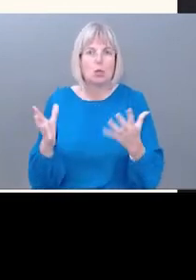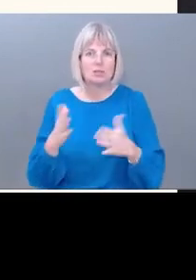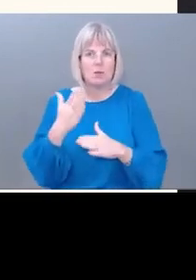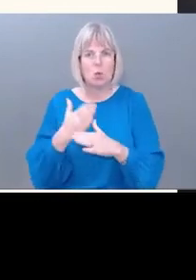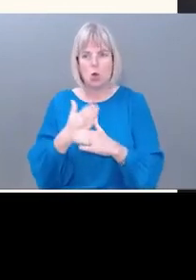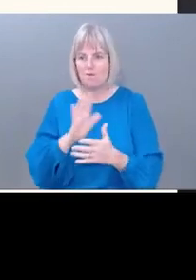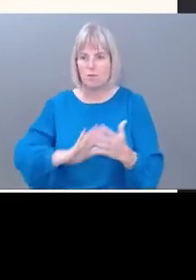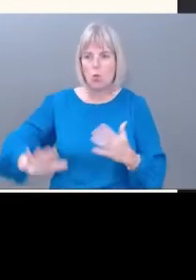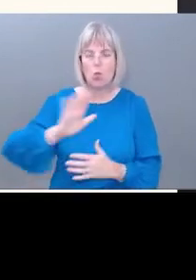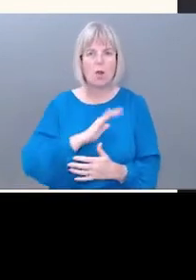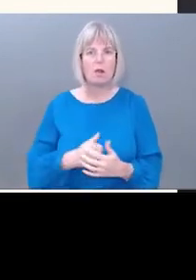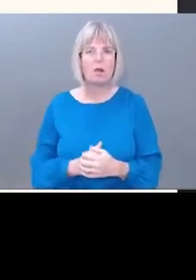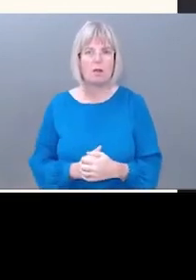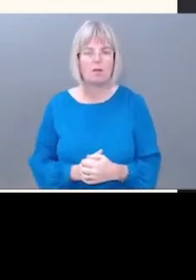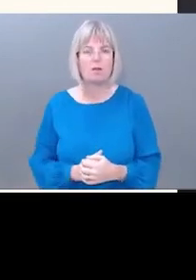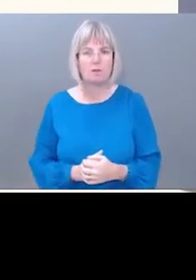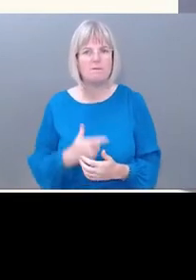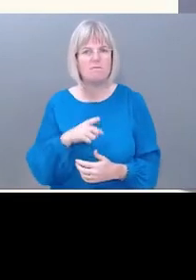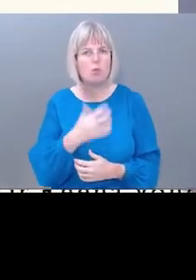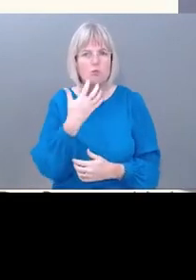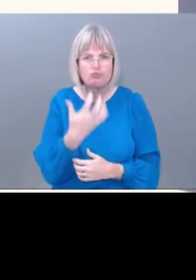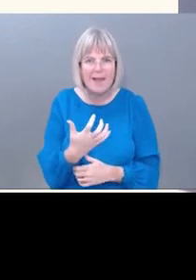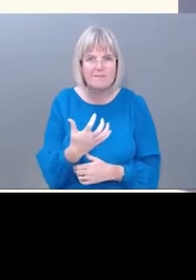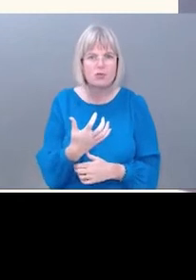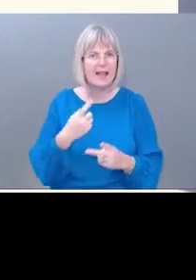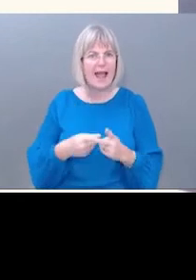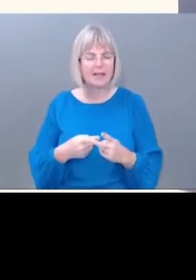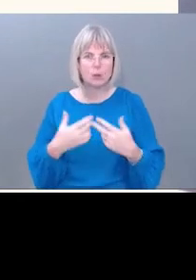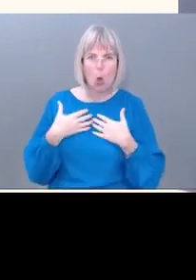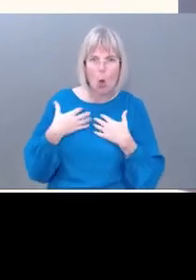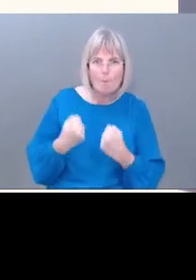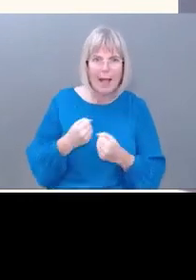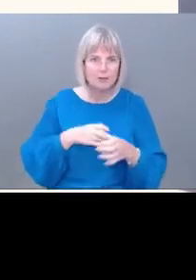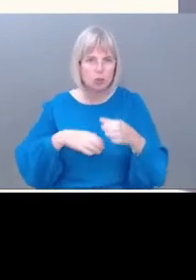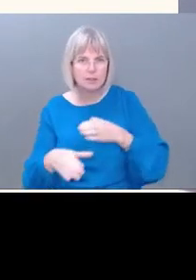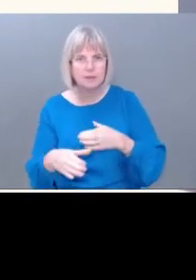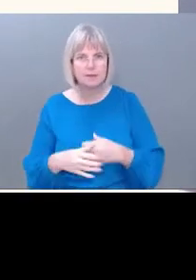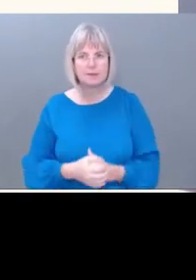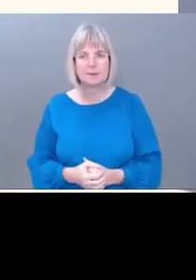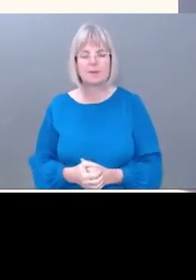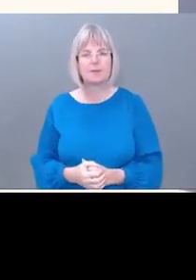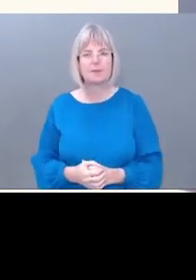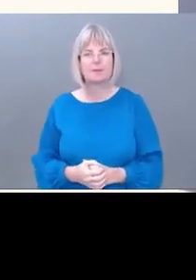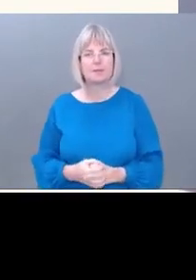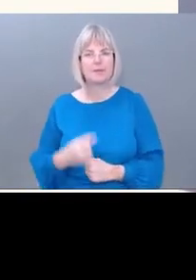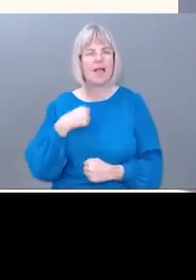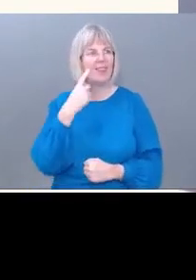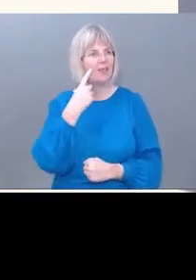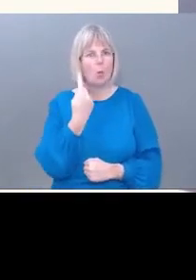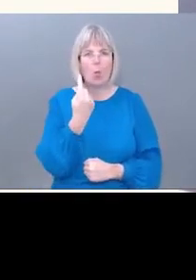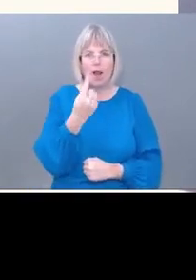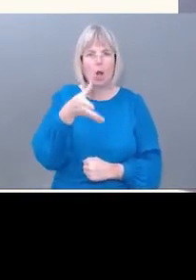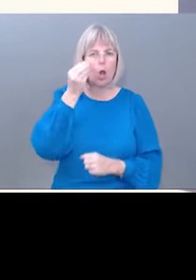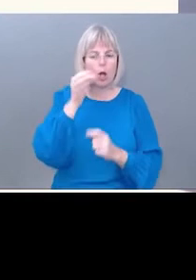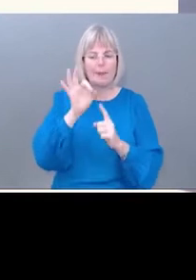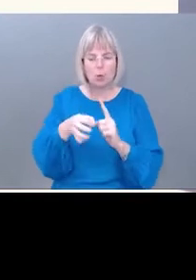that bravery but also that compassion. I think, also one of the learning points is about how we consider working with